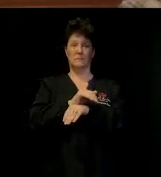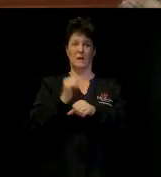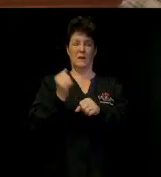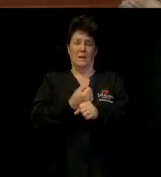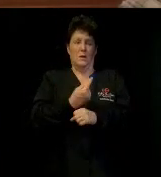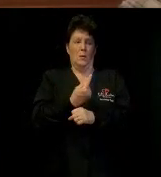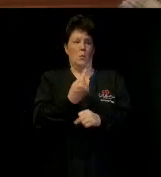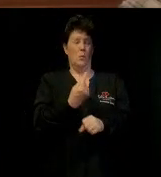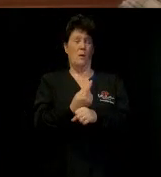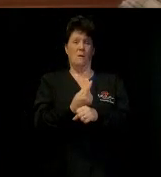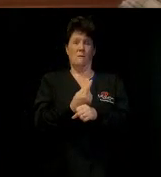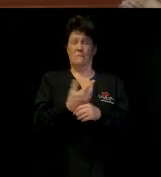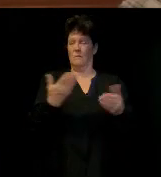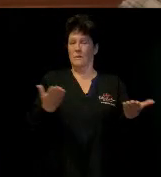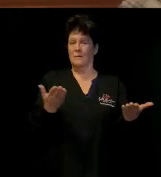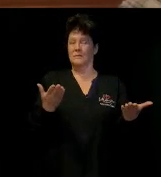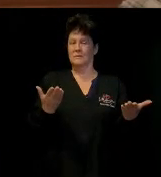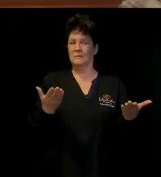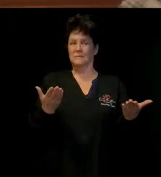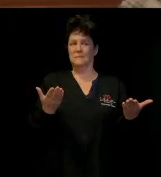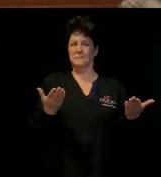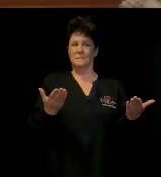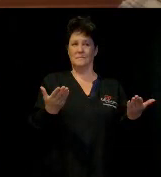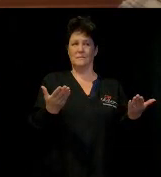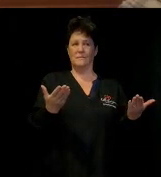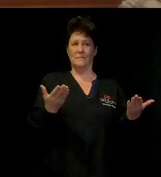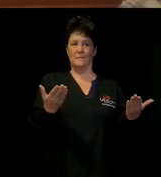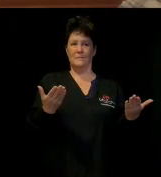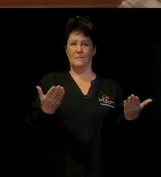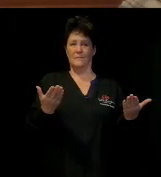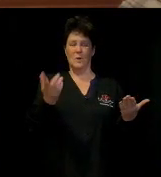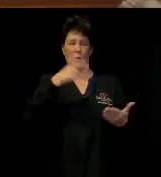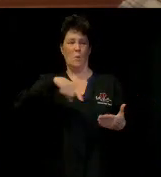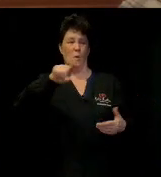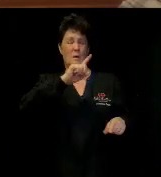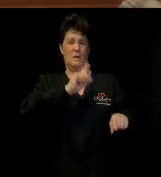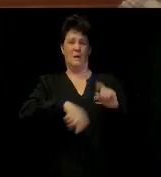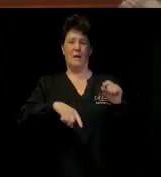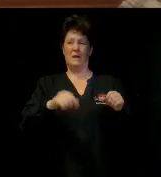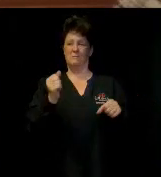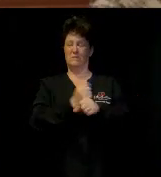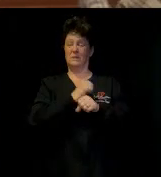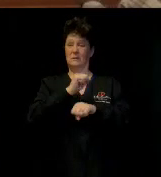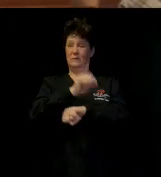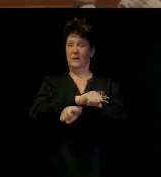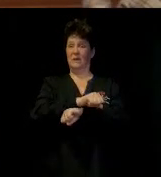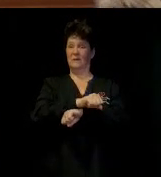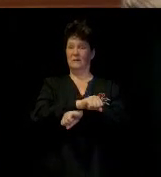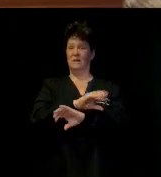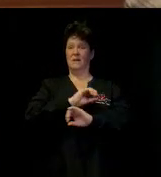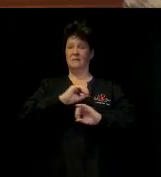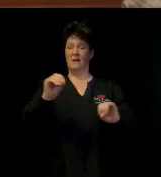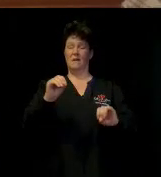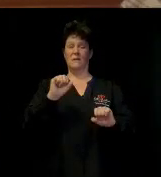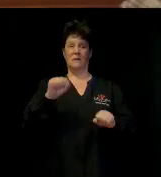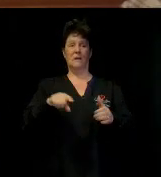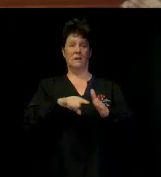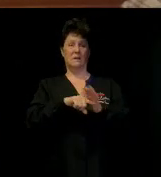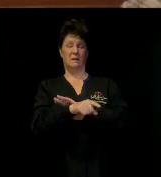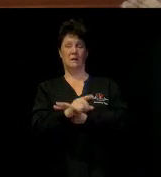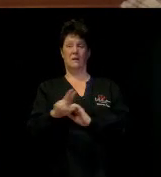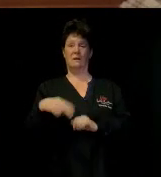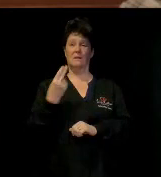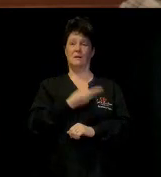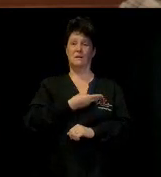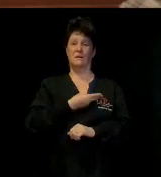out of all that, because I know it's a lot to process, is that you can't be defeated. Nothing can take you out. When you